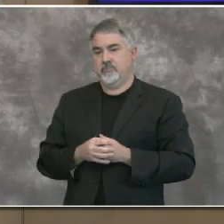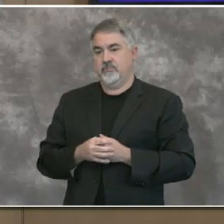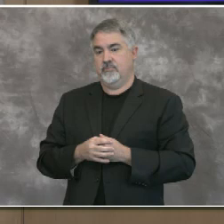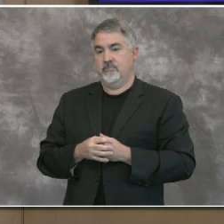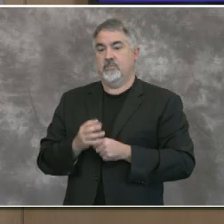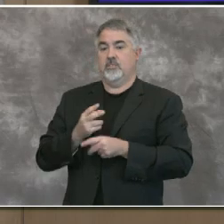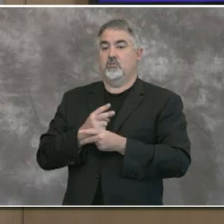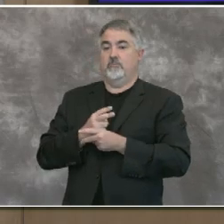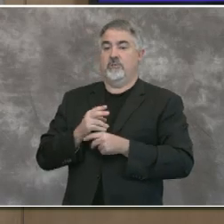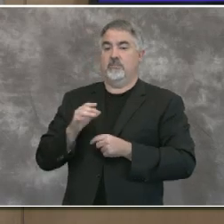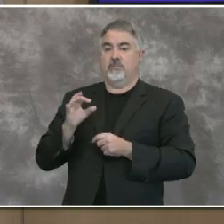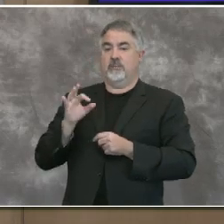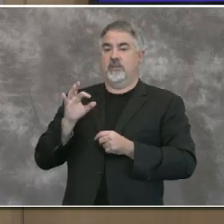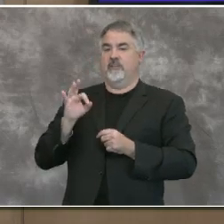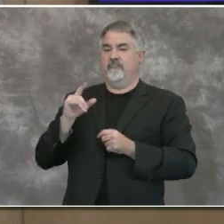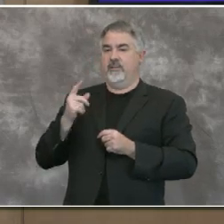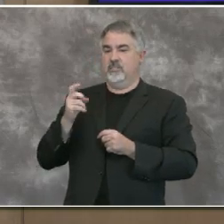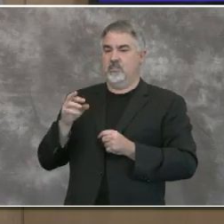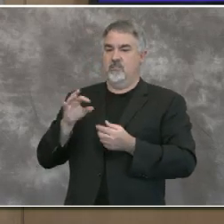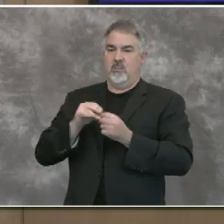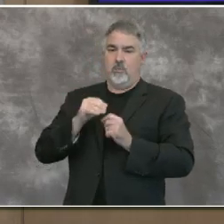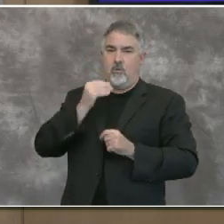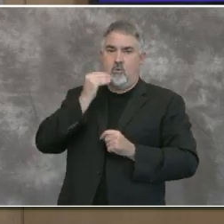to answer that question. Oh.